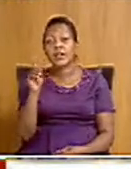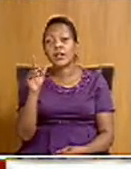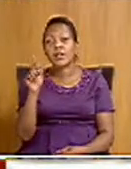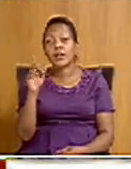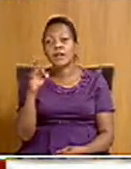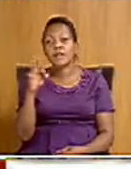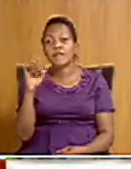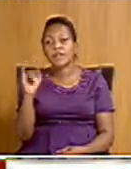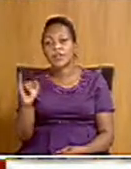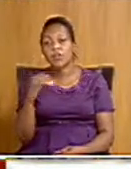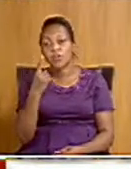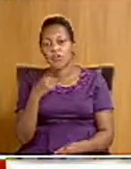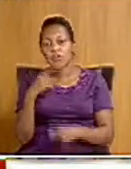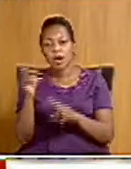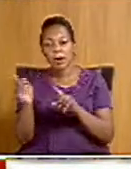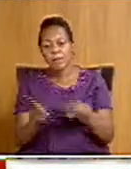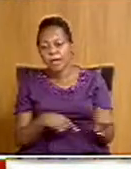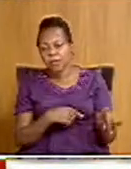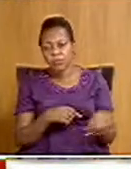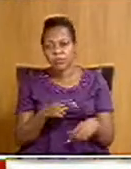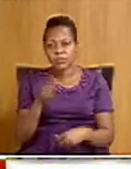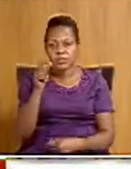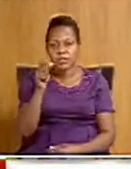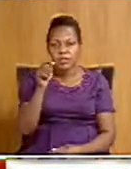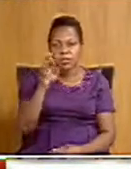who abandoned Tripoli without a fight.